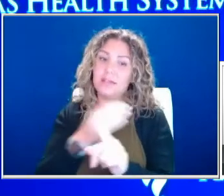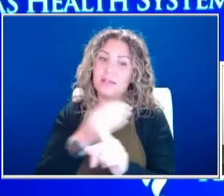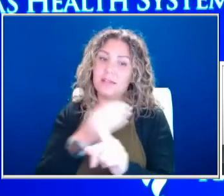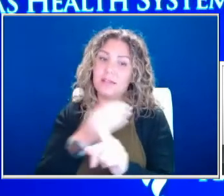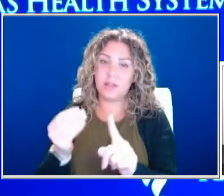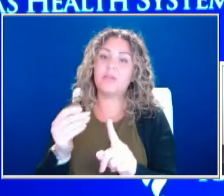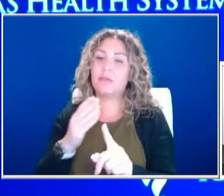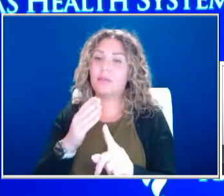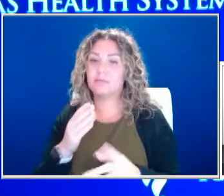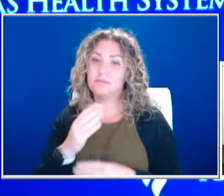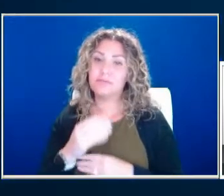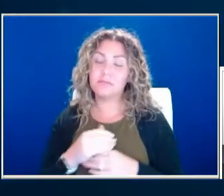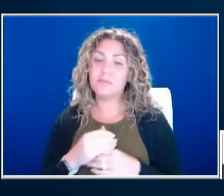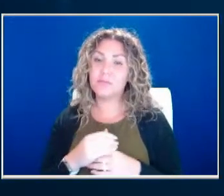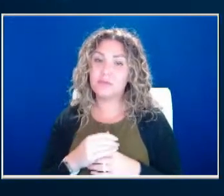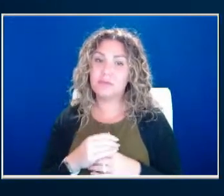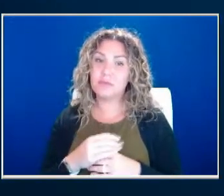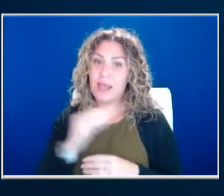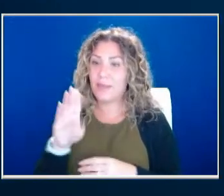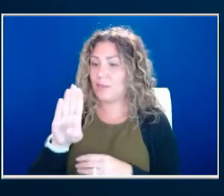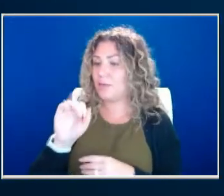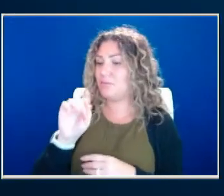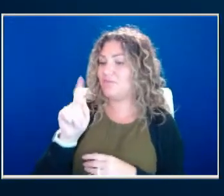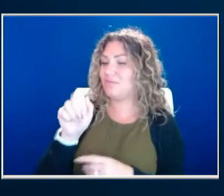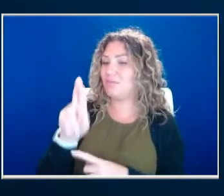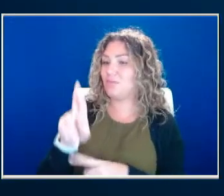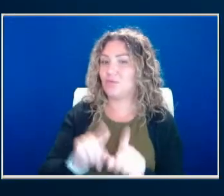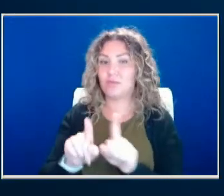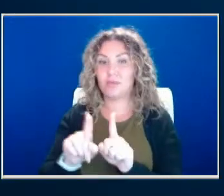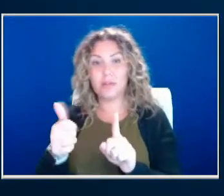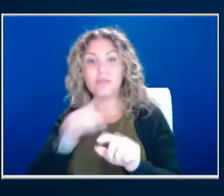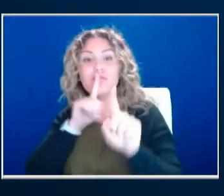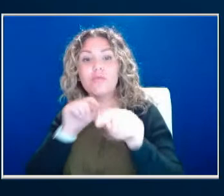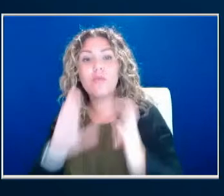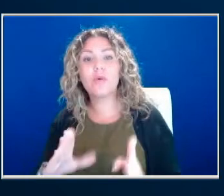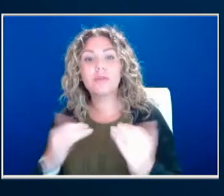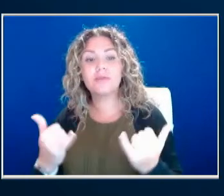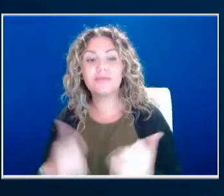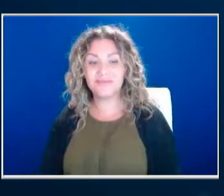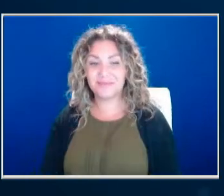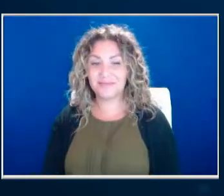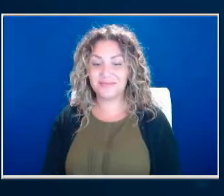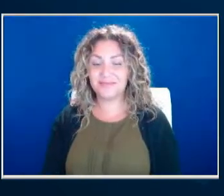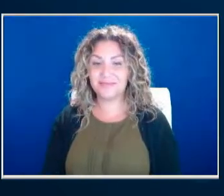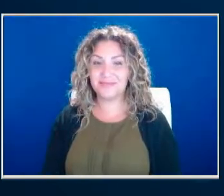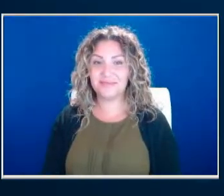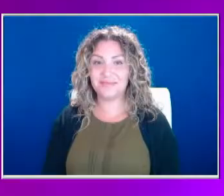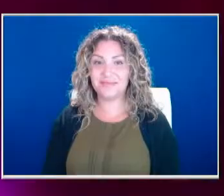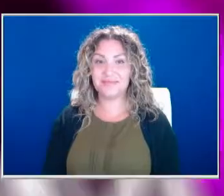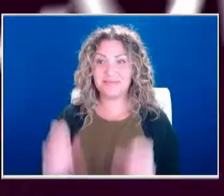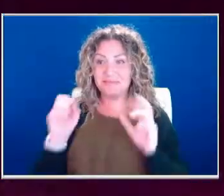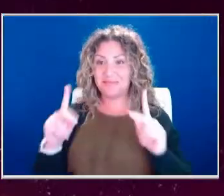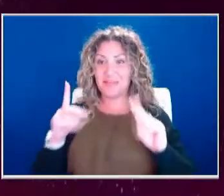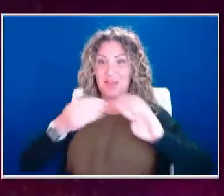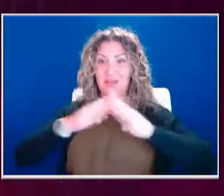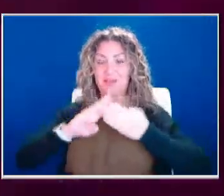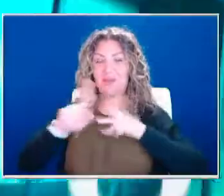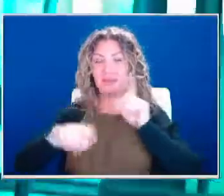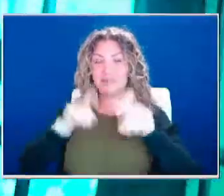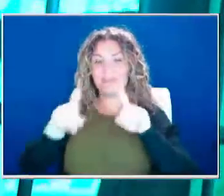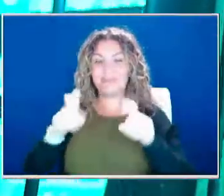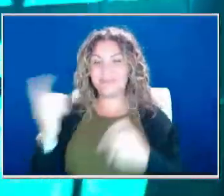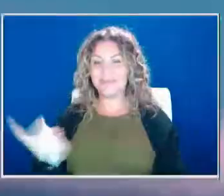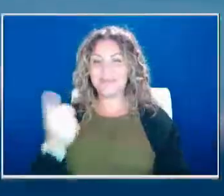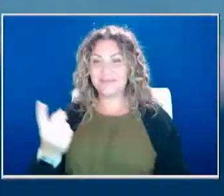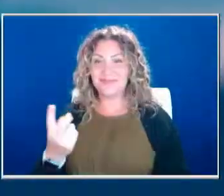up boosters as well. All right. Any reporters on the line today? Well, let's get to our great community questions. As always,